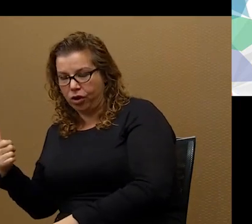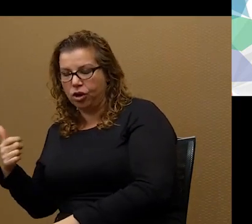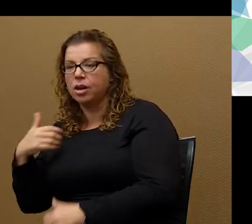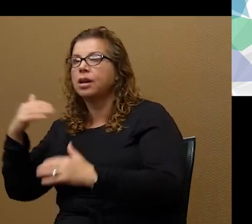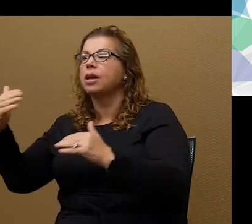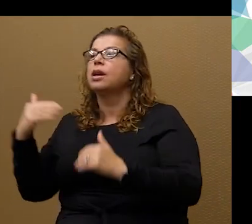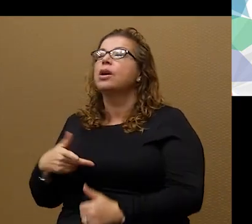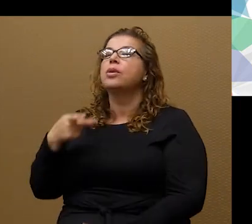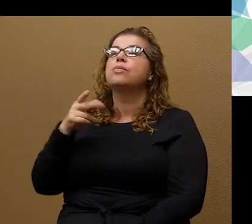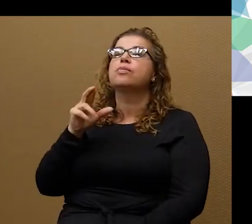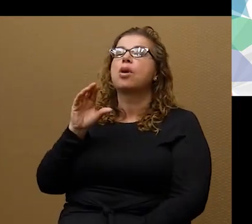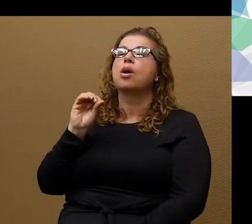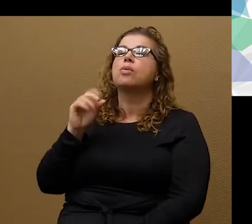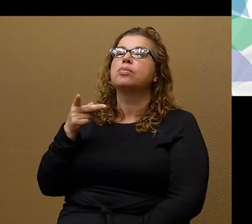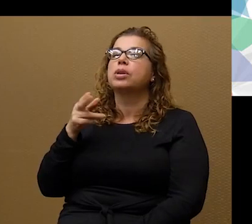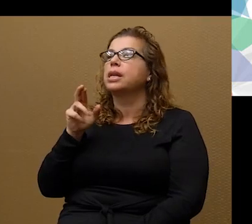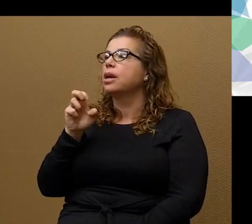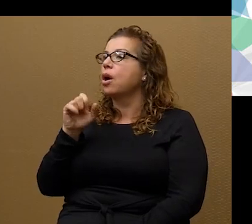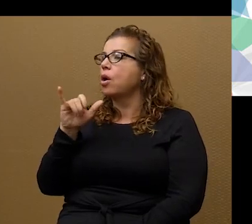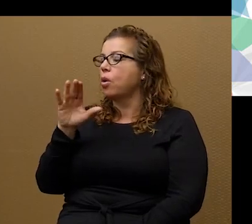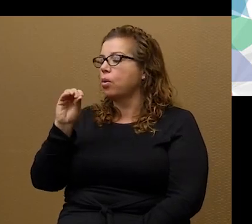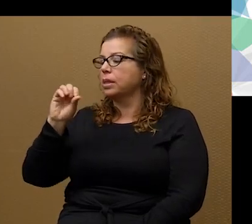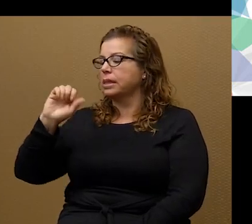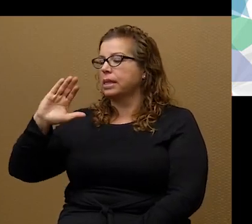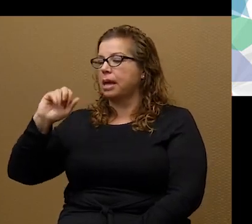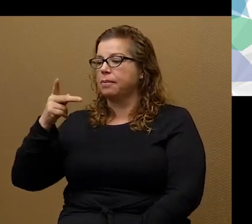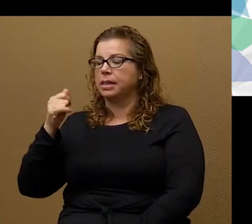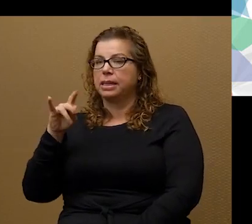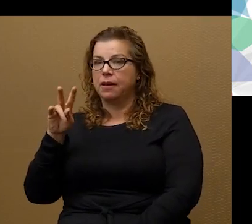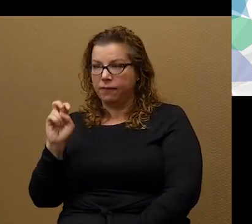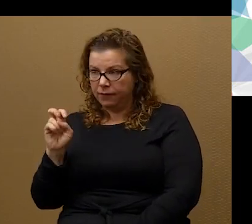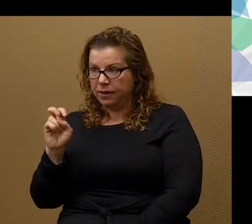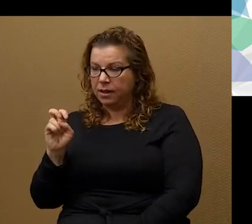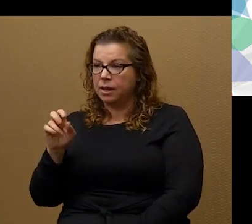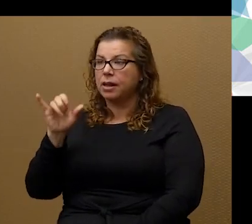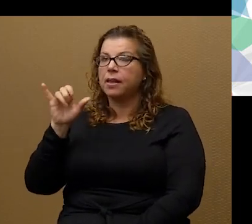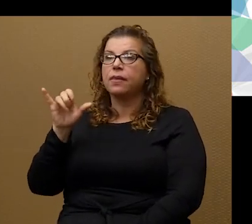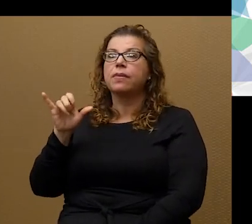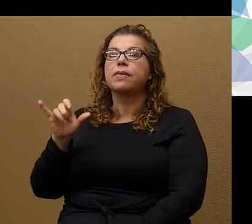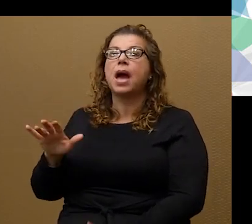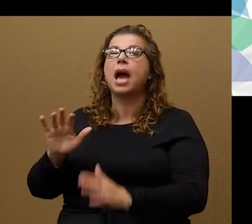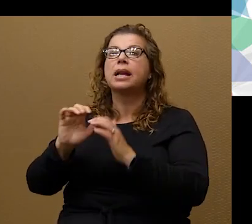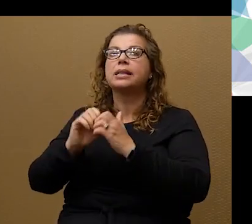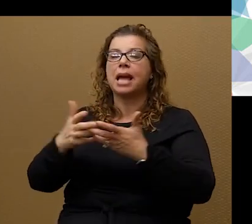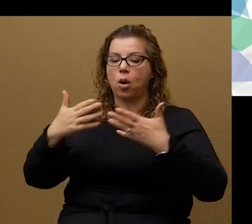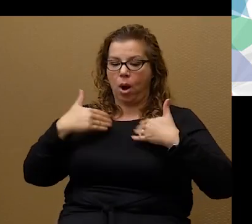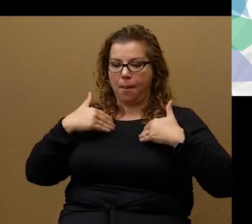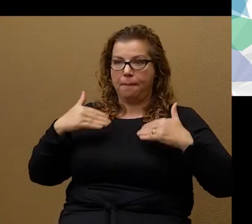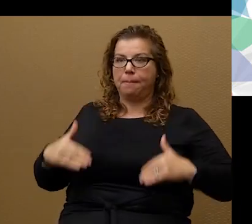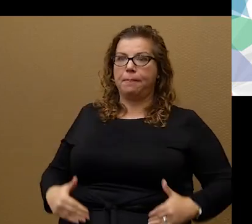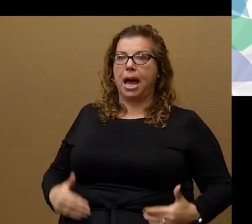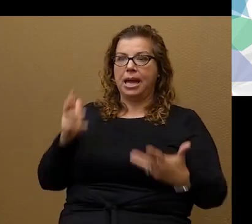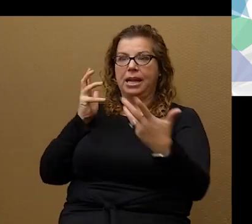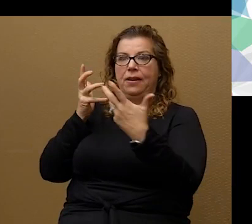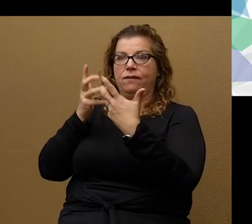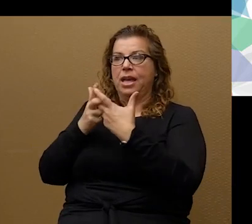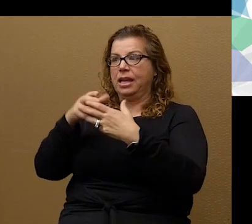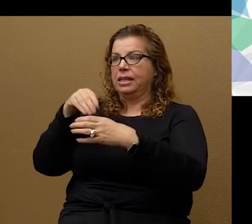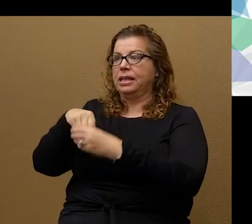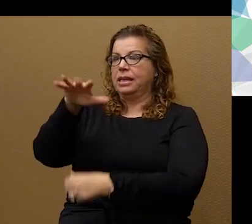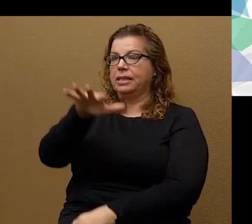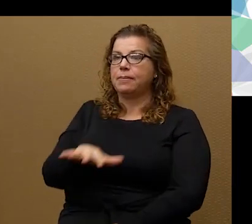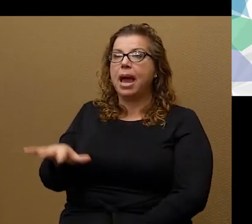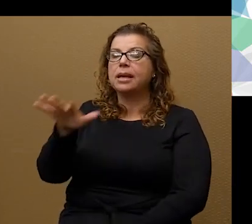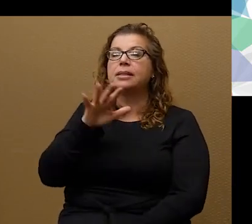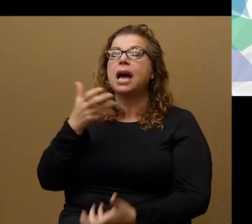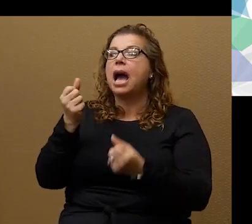Proprioceptive. This tells us where our body is in space, how much pressure